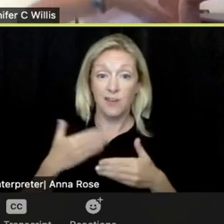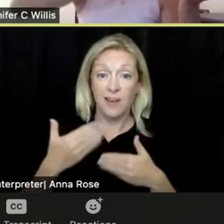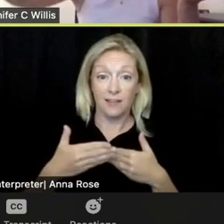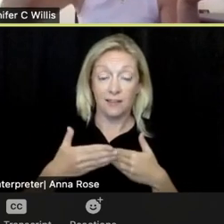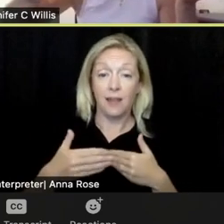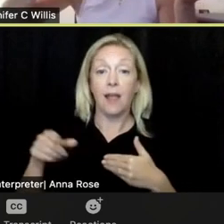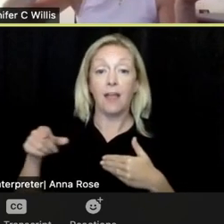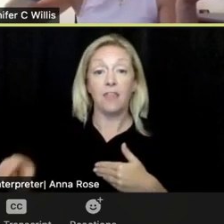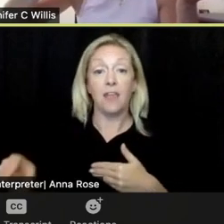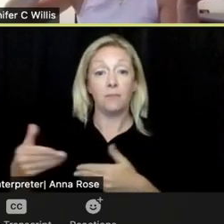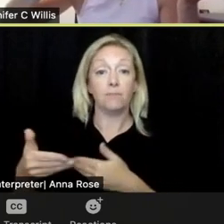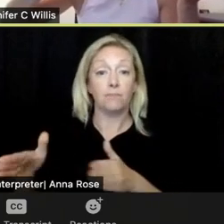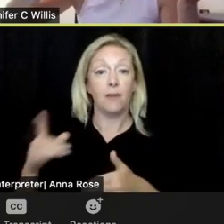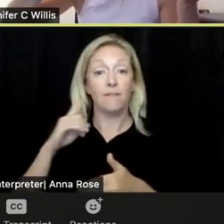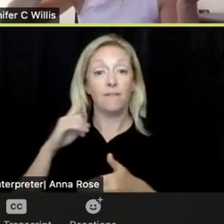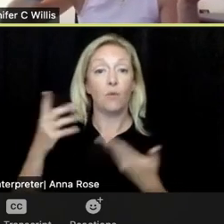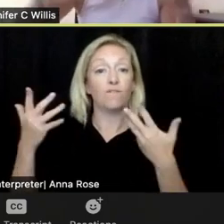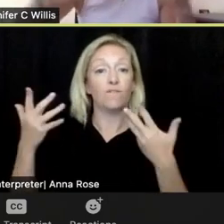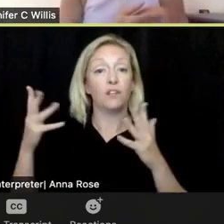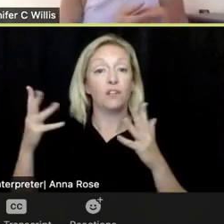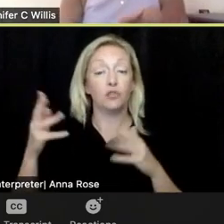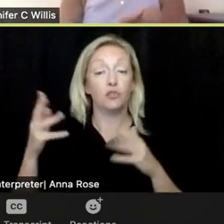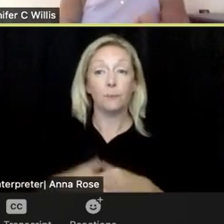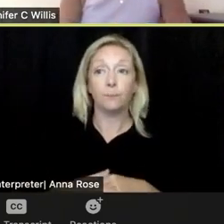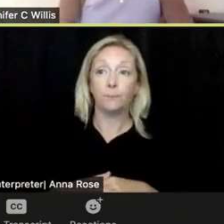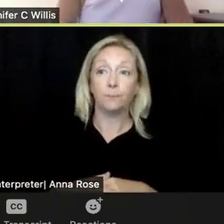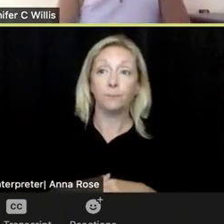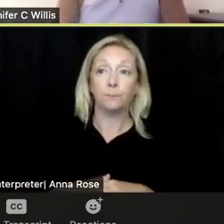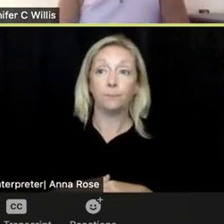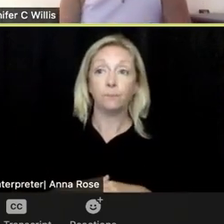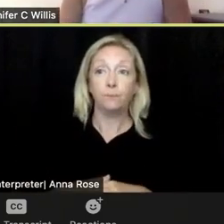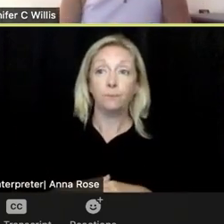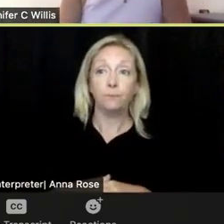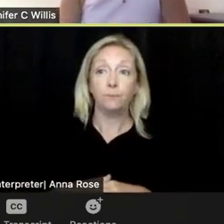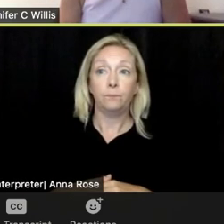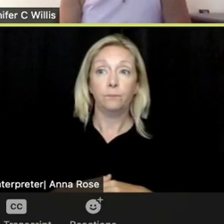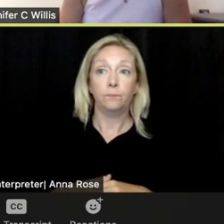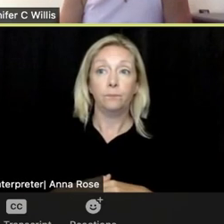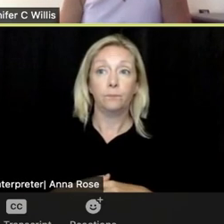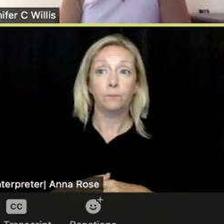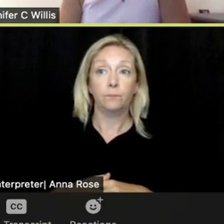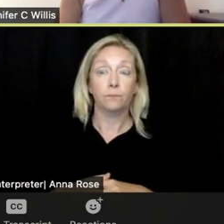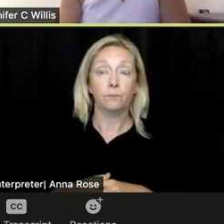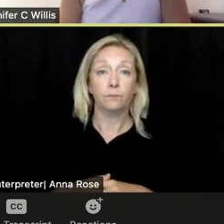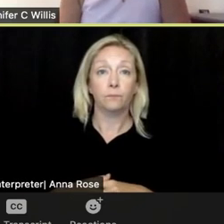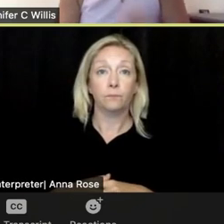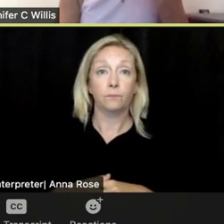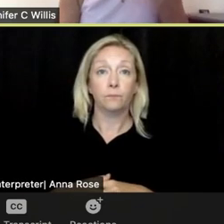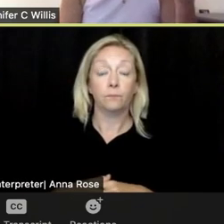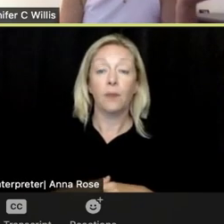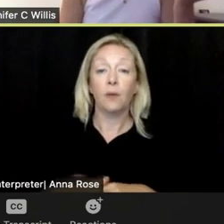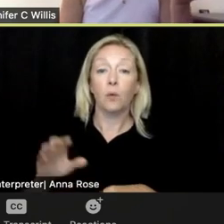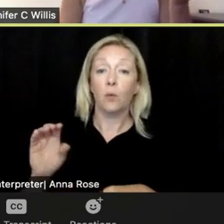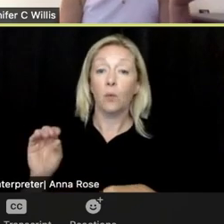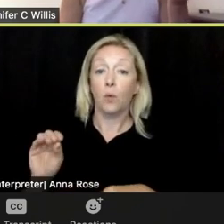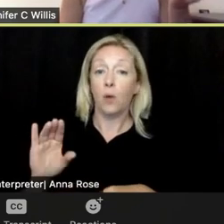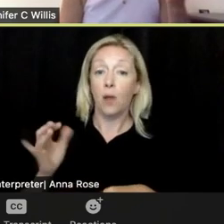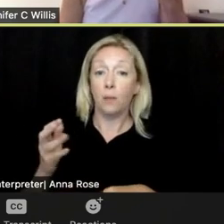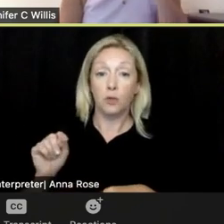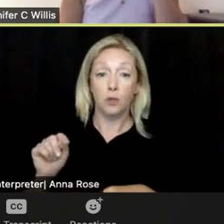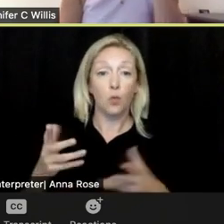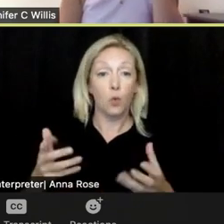that's coming up, and then the finish bin for when that is done. we want these objects to be tactily